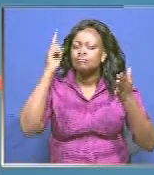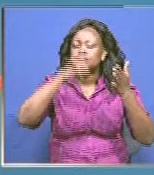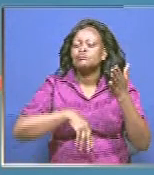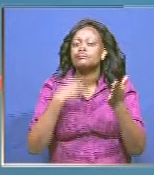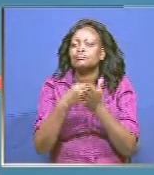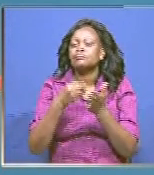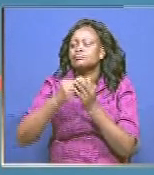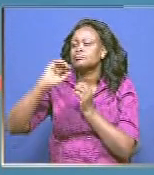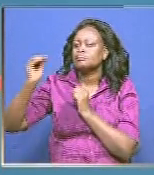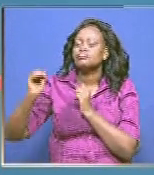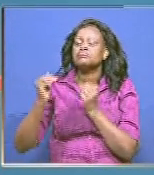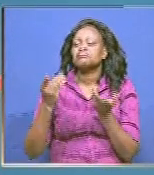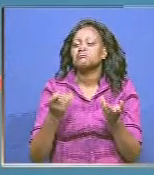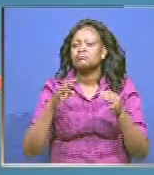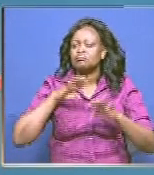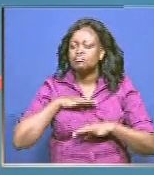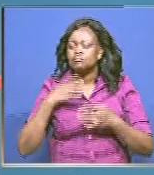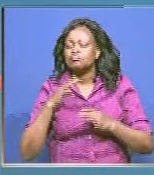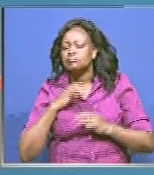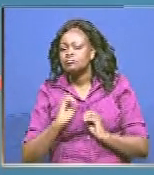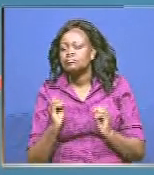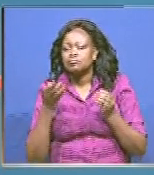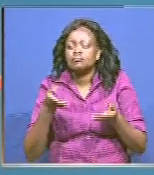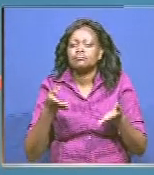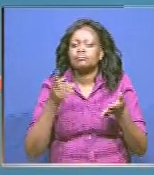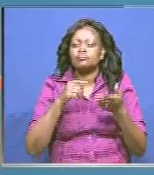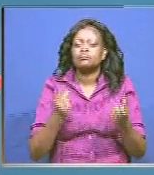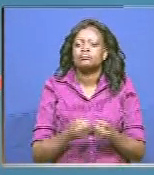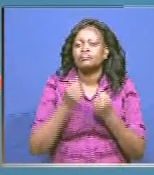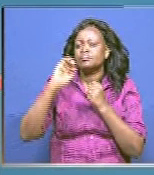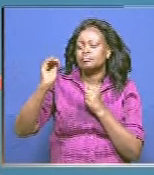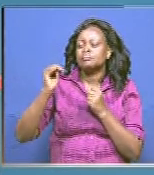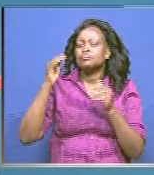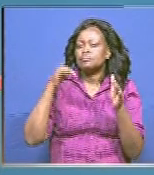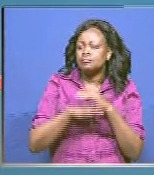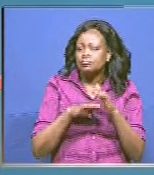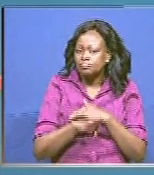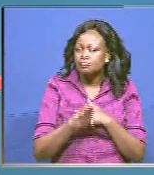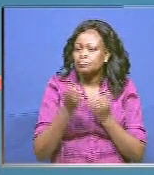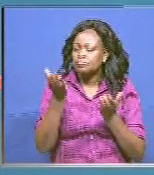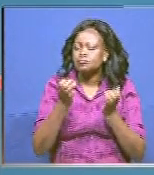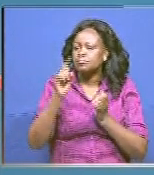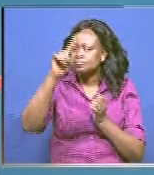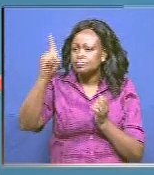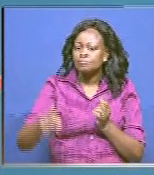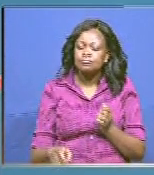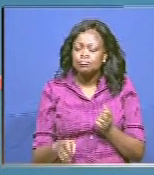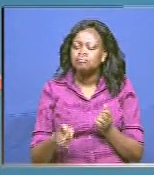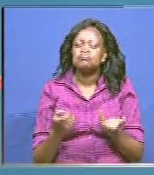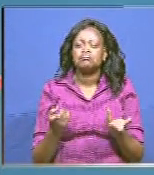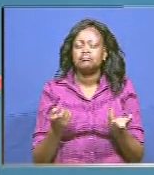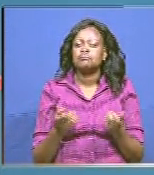to the counties, is it sufficient, and with the current scenario, are counties accessing services? What are some of the untapped